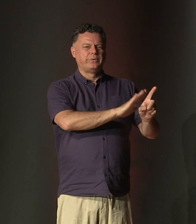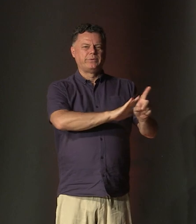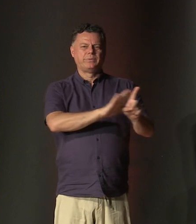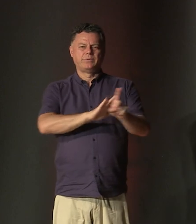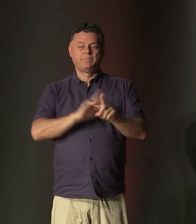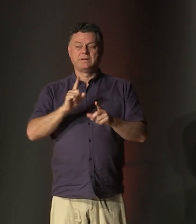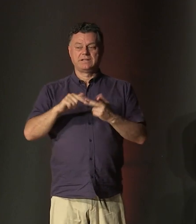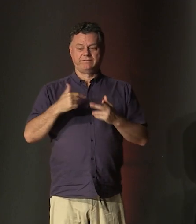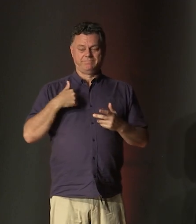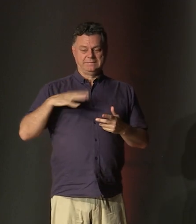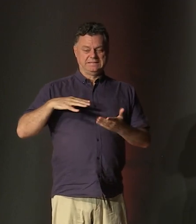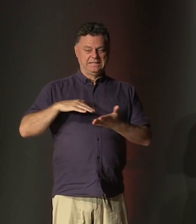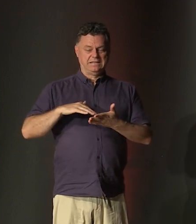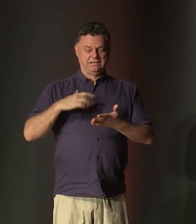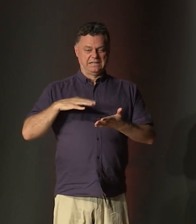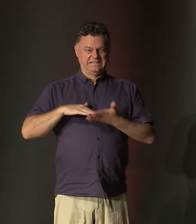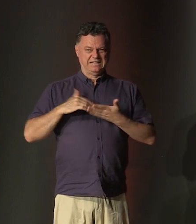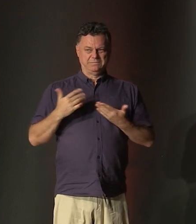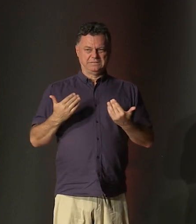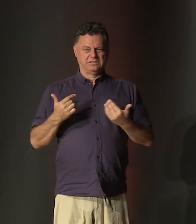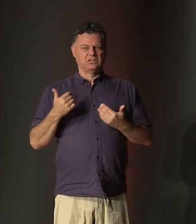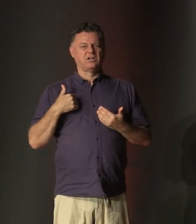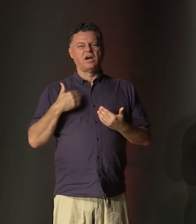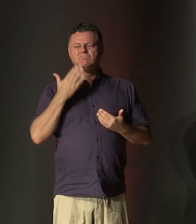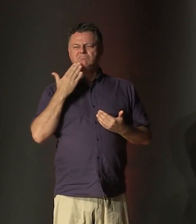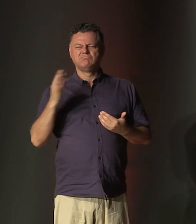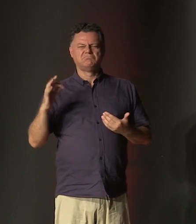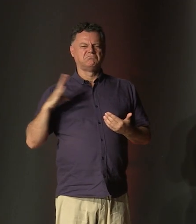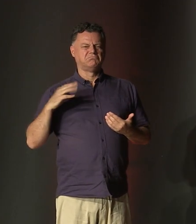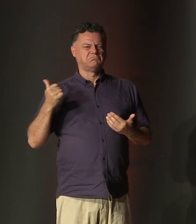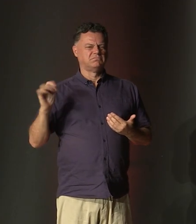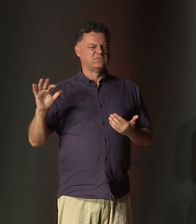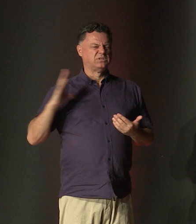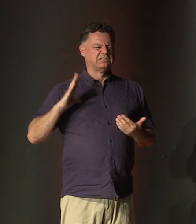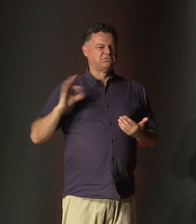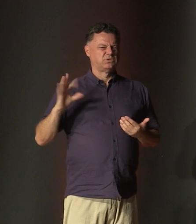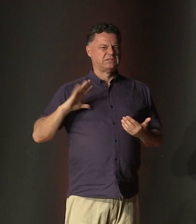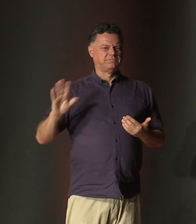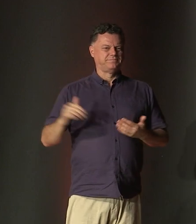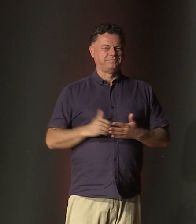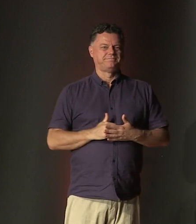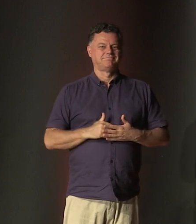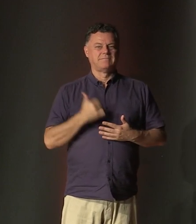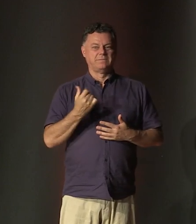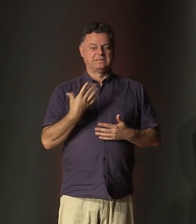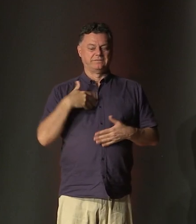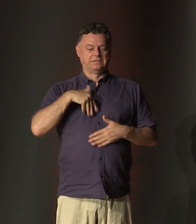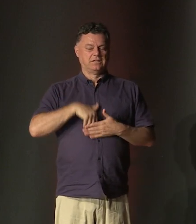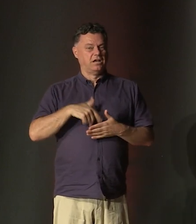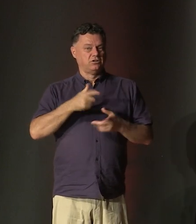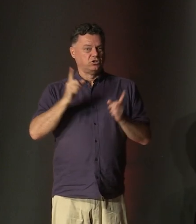offers to help you, well, you politely decline. We worry